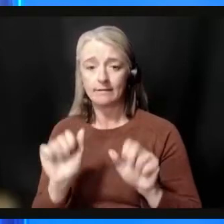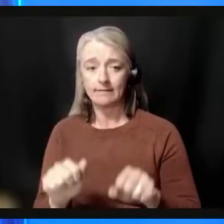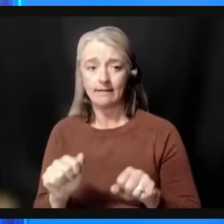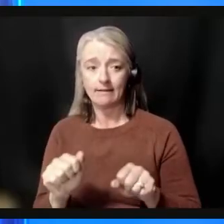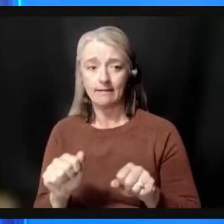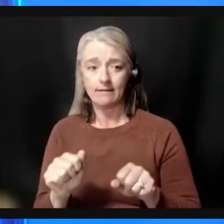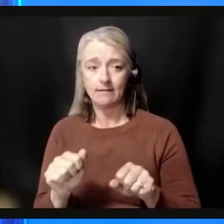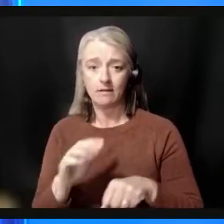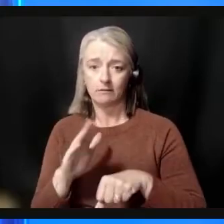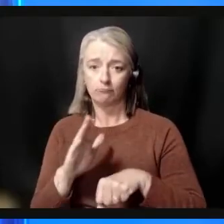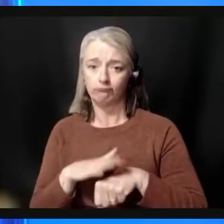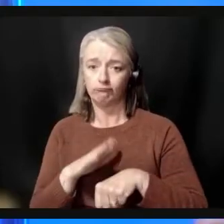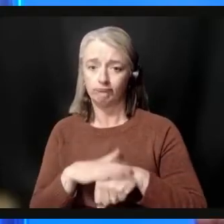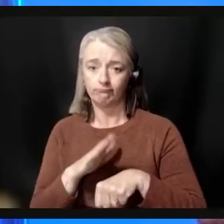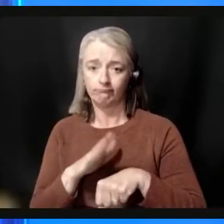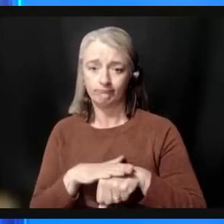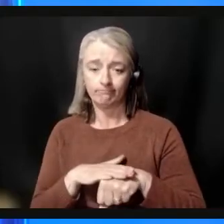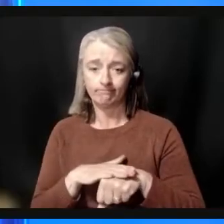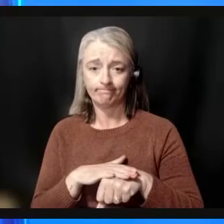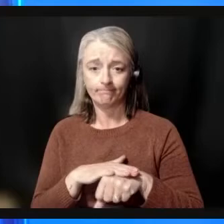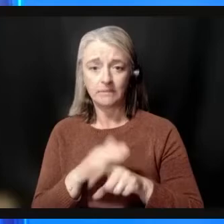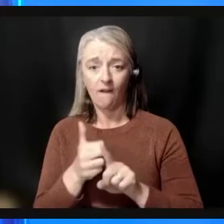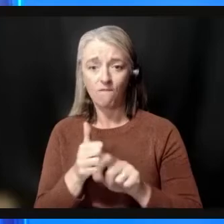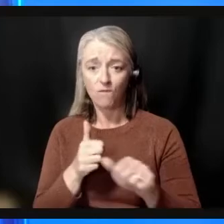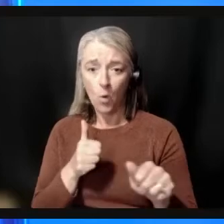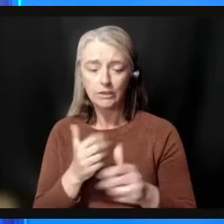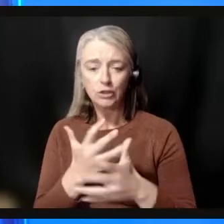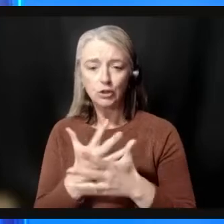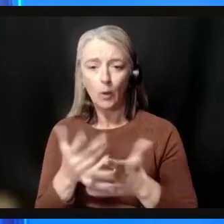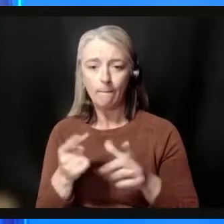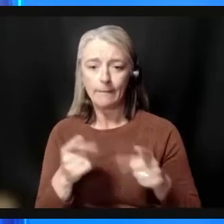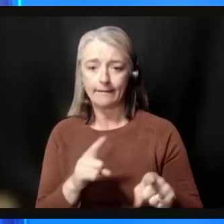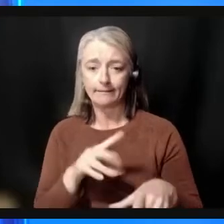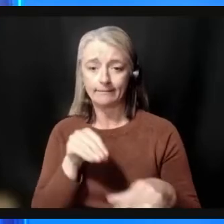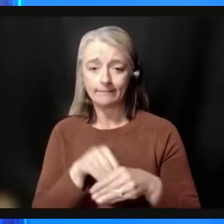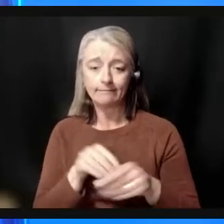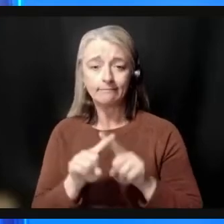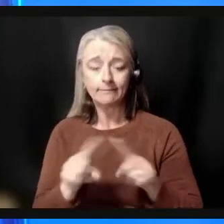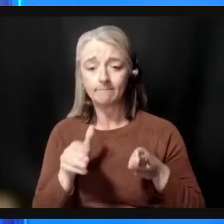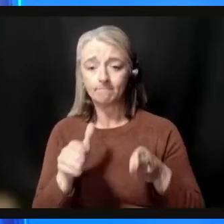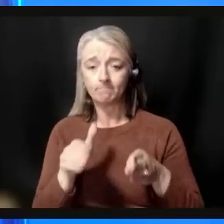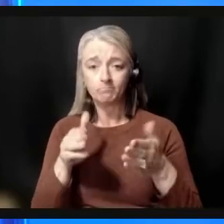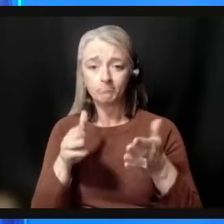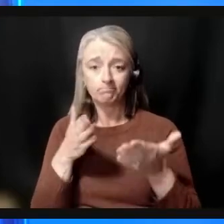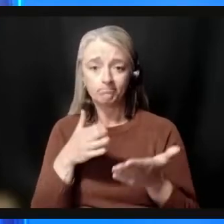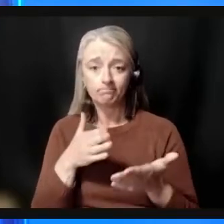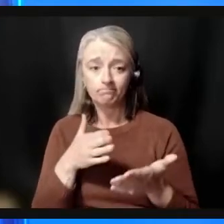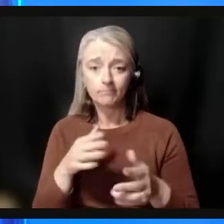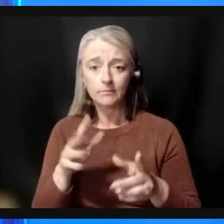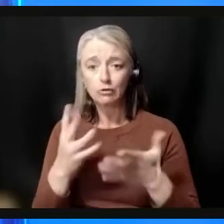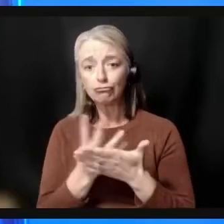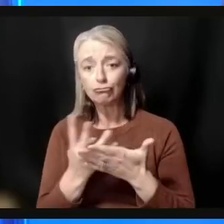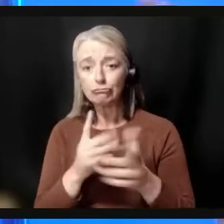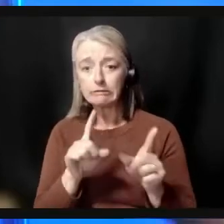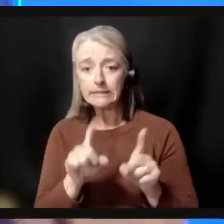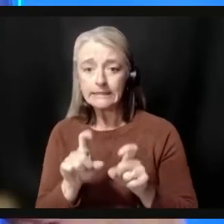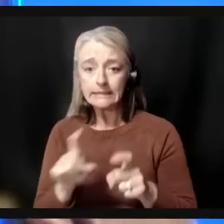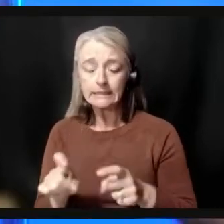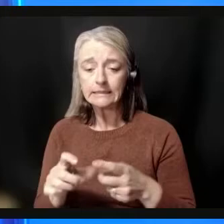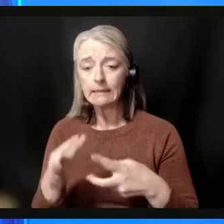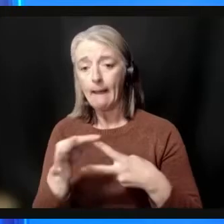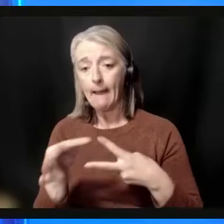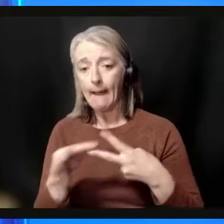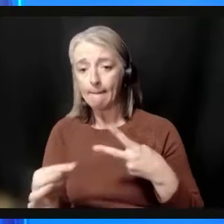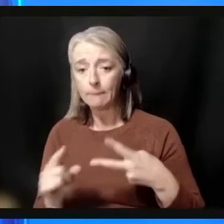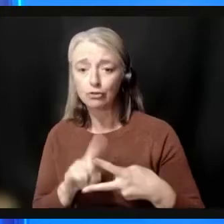I don't think I could have laid it out better in all the ways that can inform care, from screening and options to